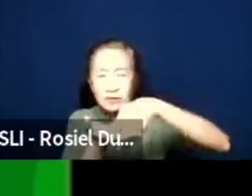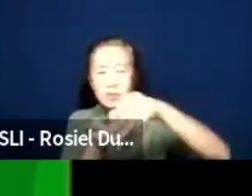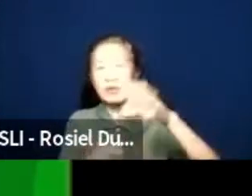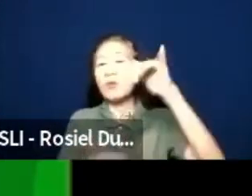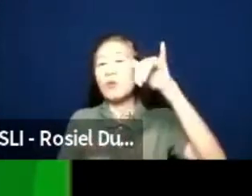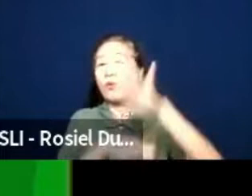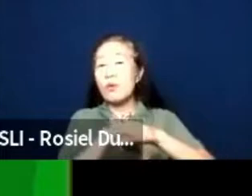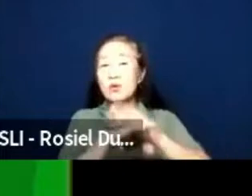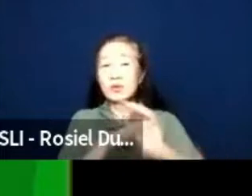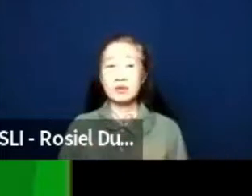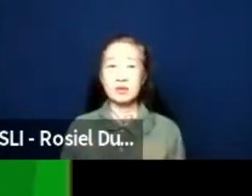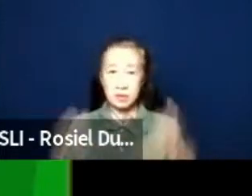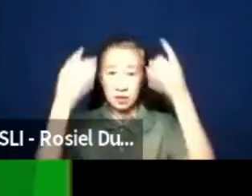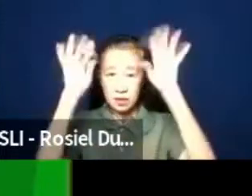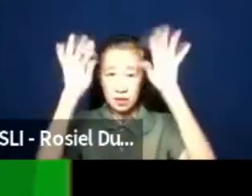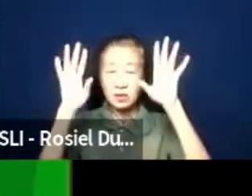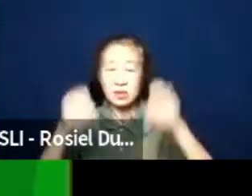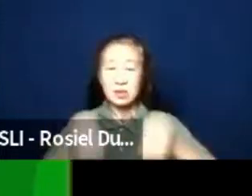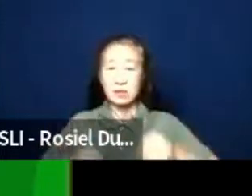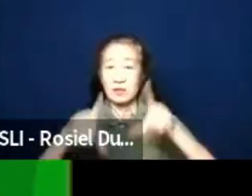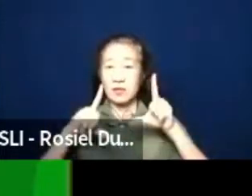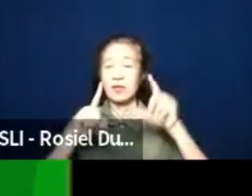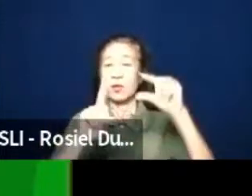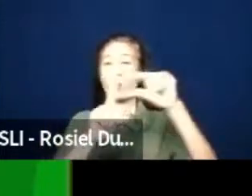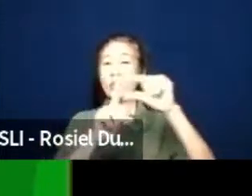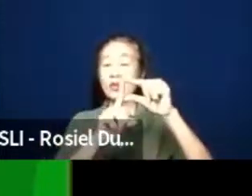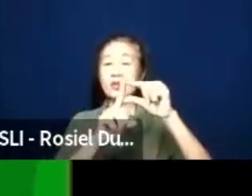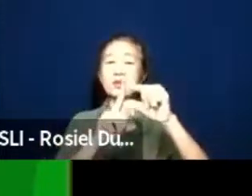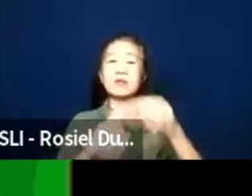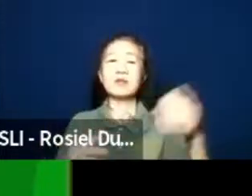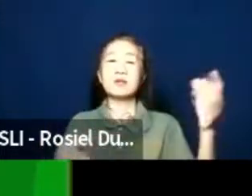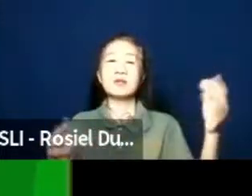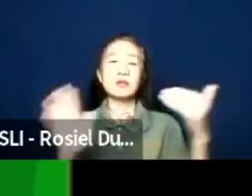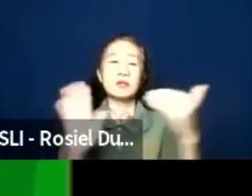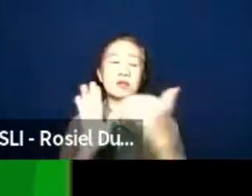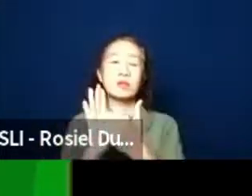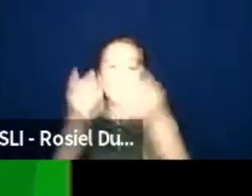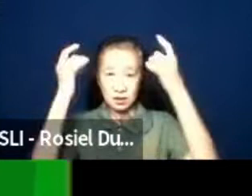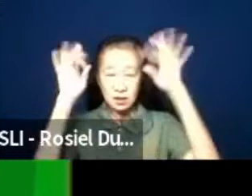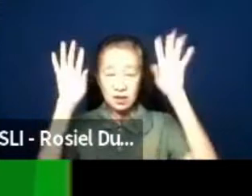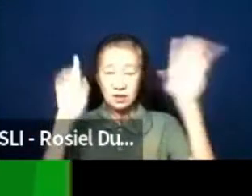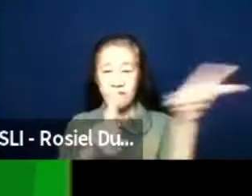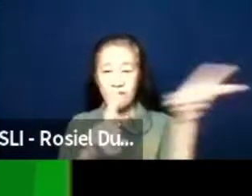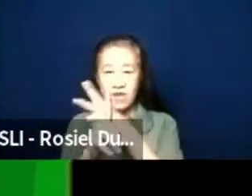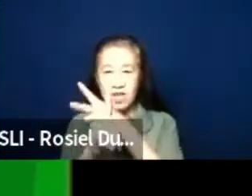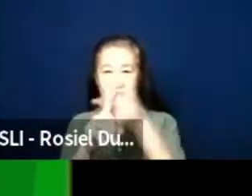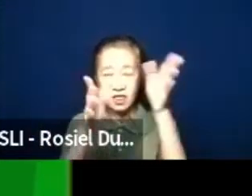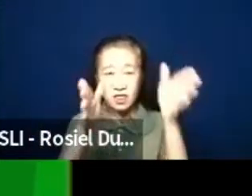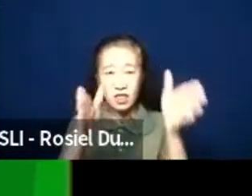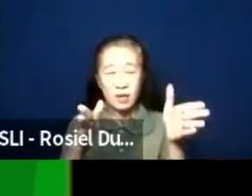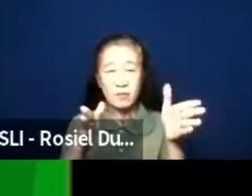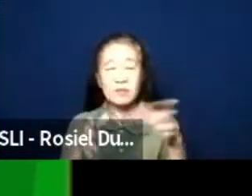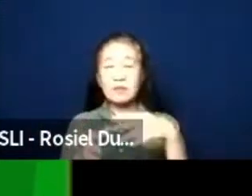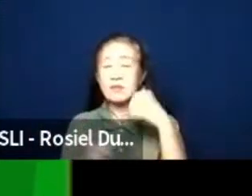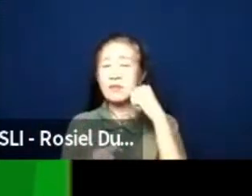on the disaster survivor word versus the disaster victim. Okay, most of the time